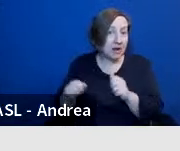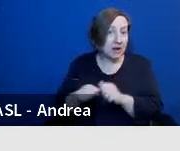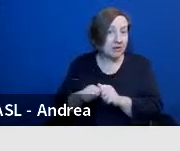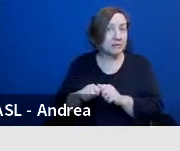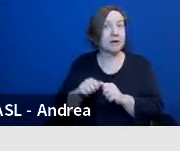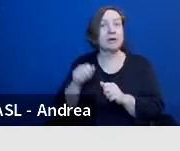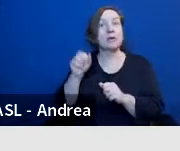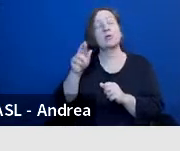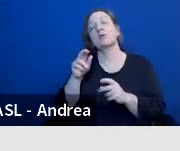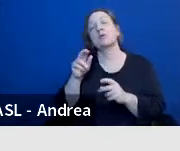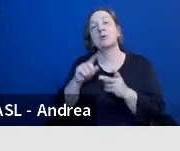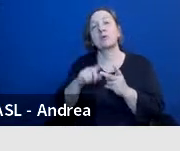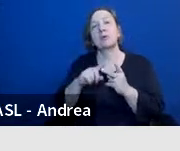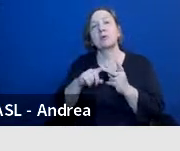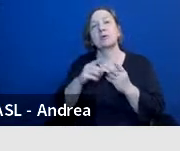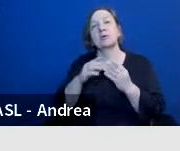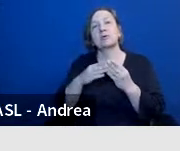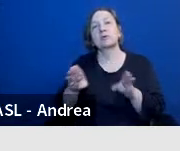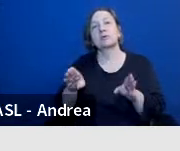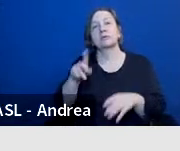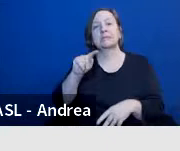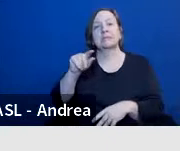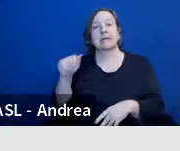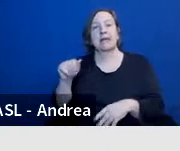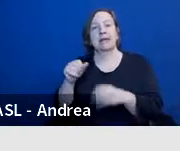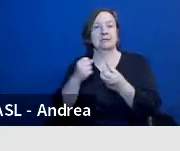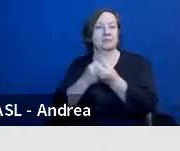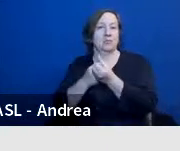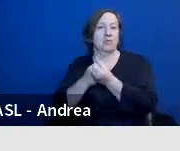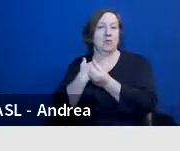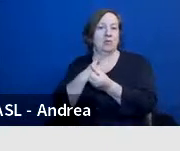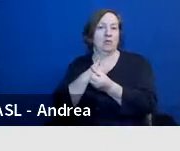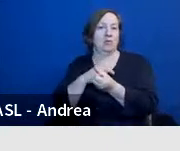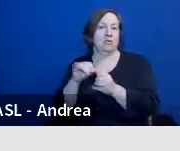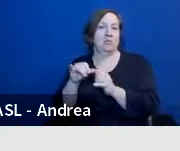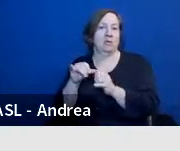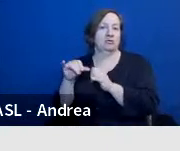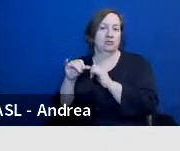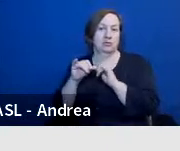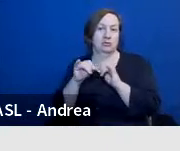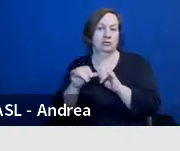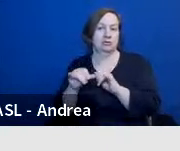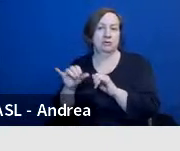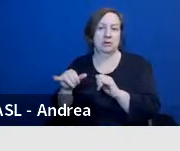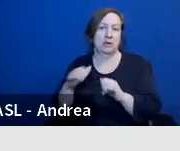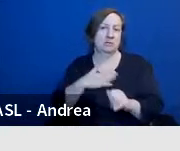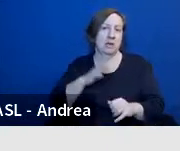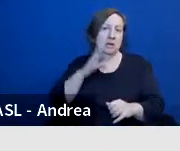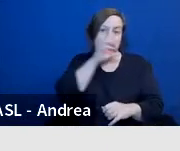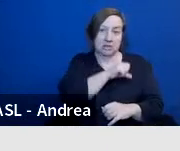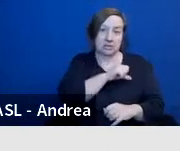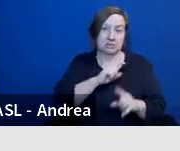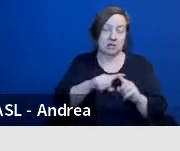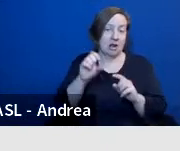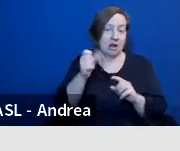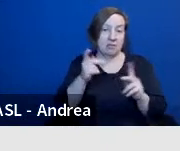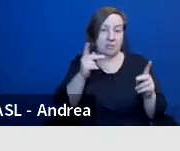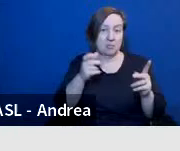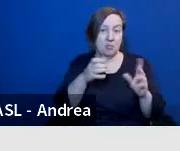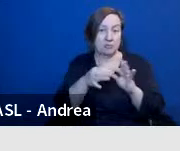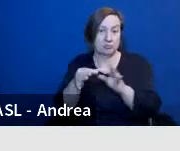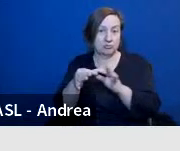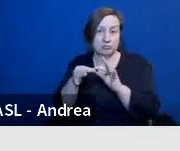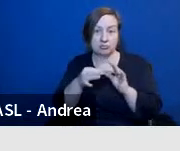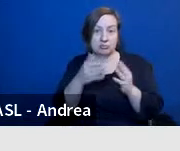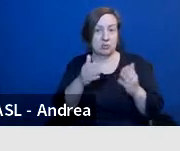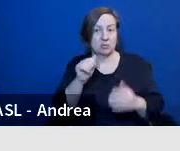just overall general TA support that we're measuring. That would be my guess, but I don't know if others want to chime in.